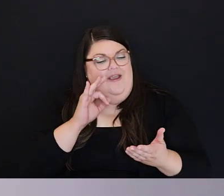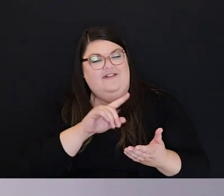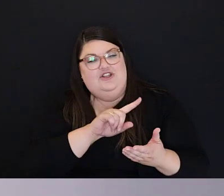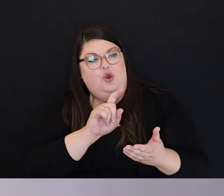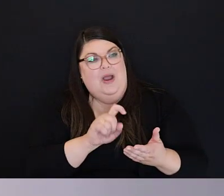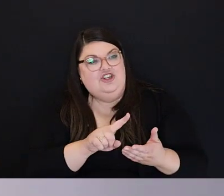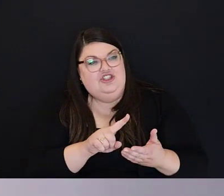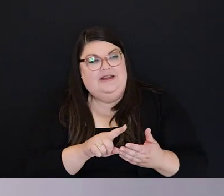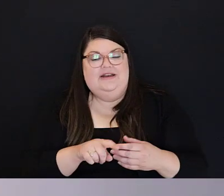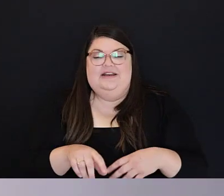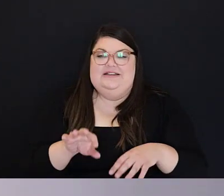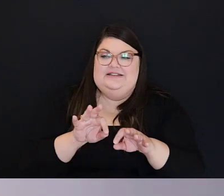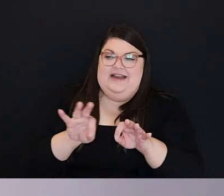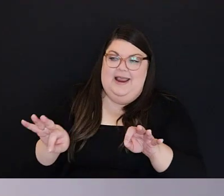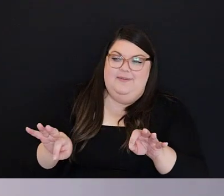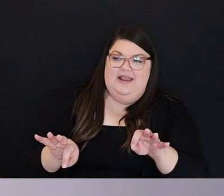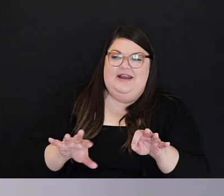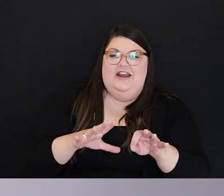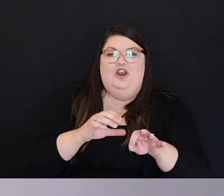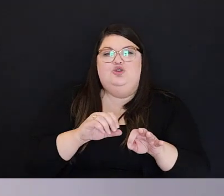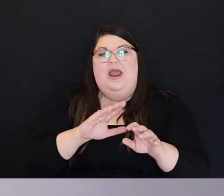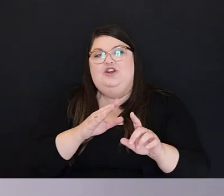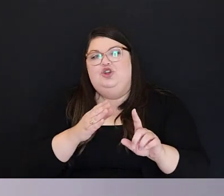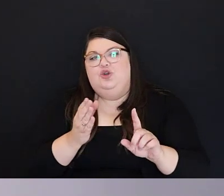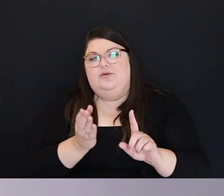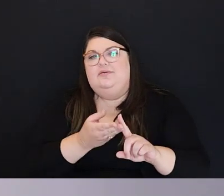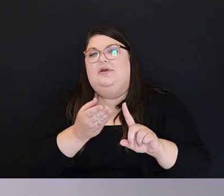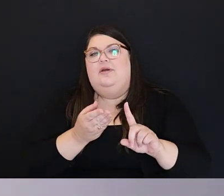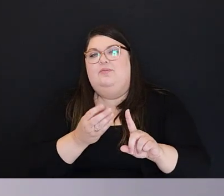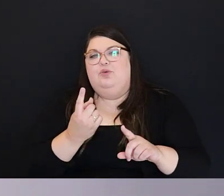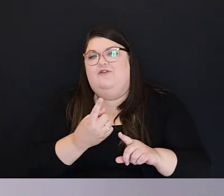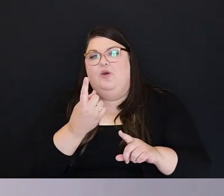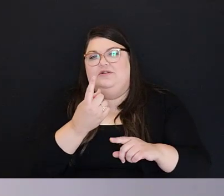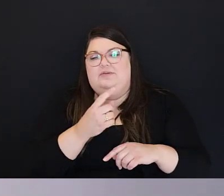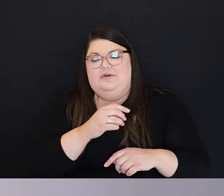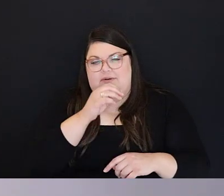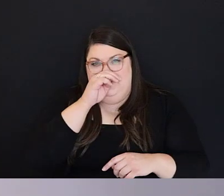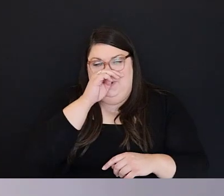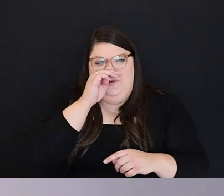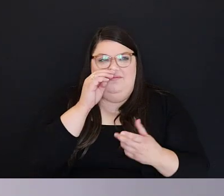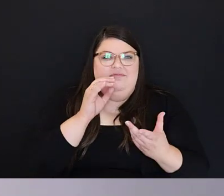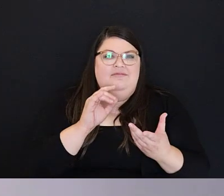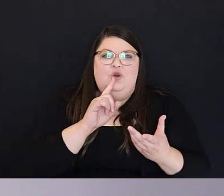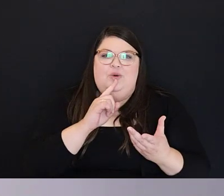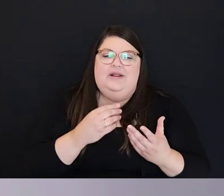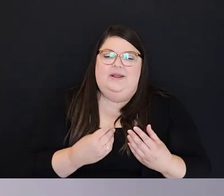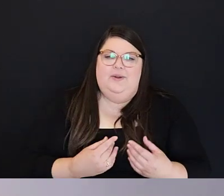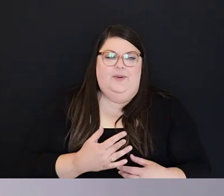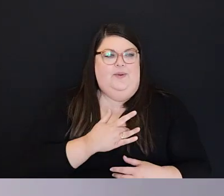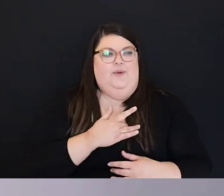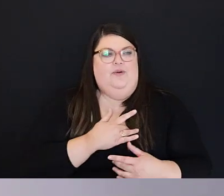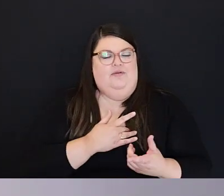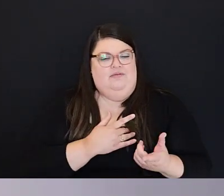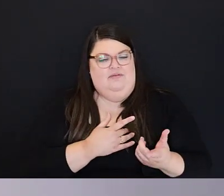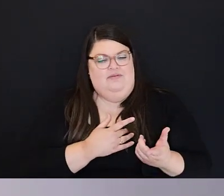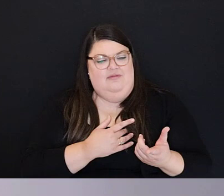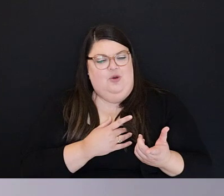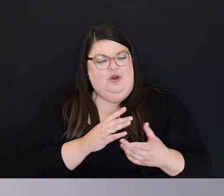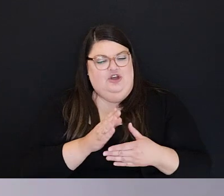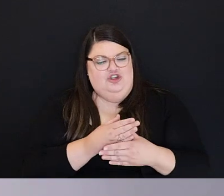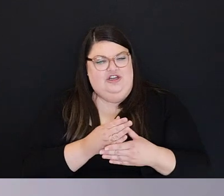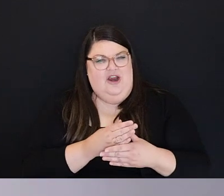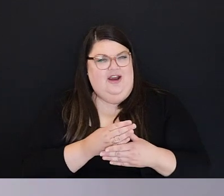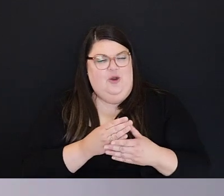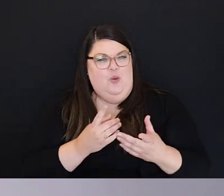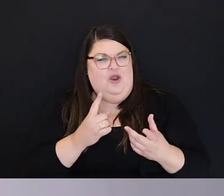it a statement? Is it a provocation? It just seems to really resonate with what you're both sharing through your practices and what you're thinking about and